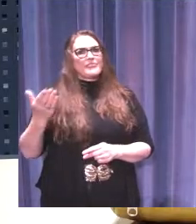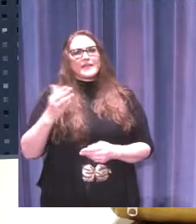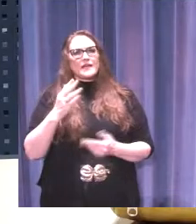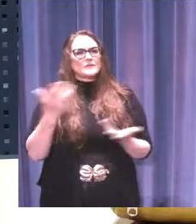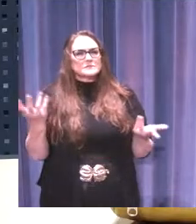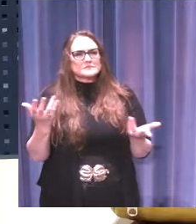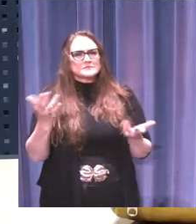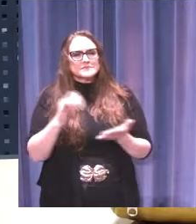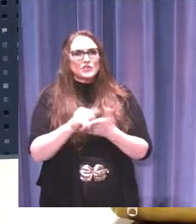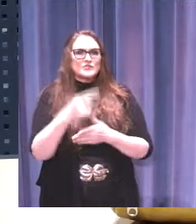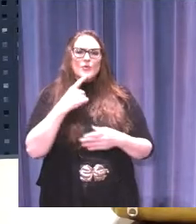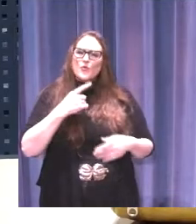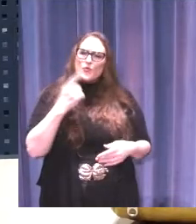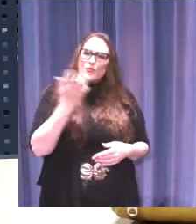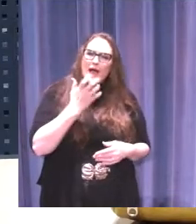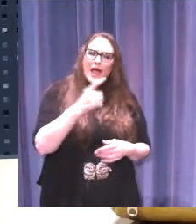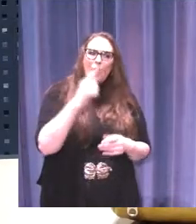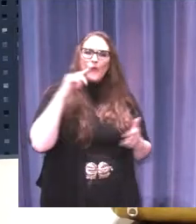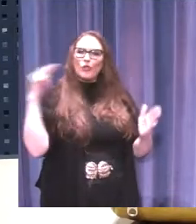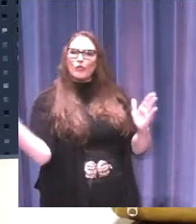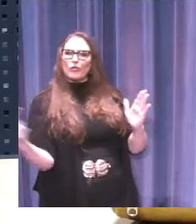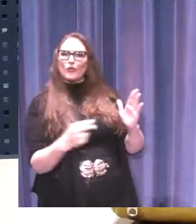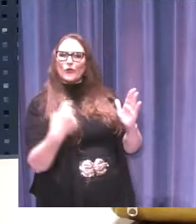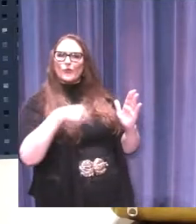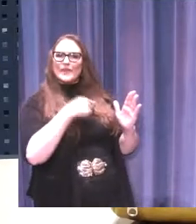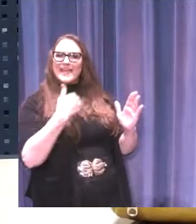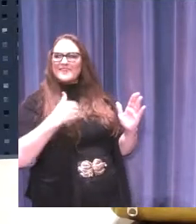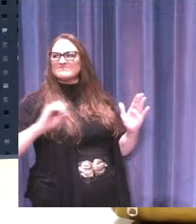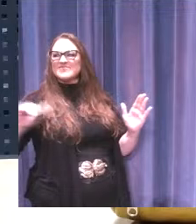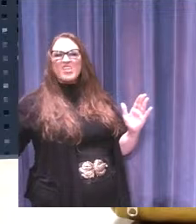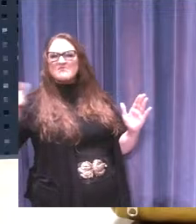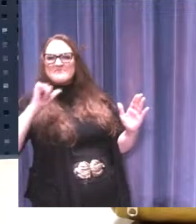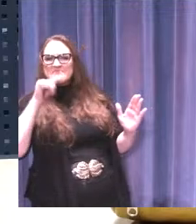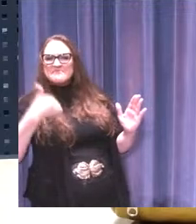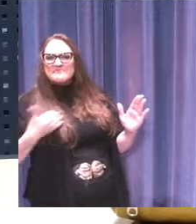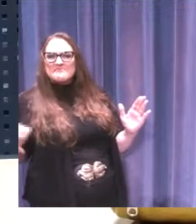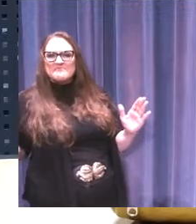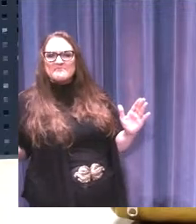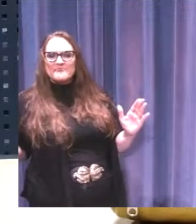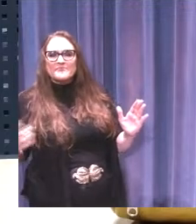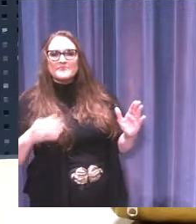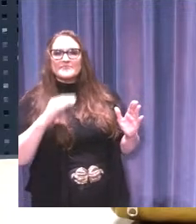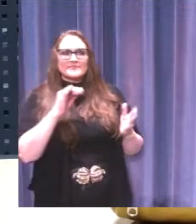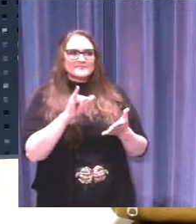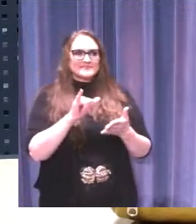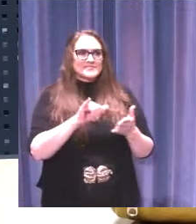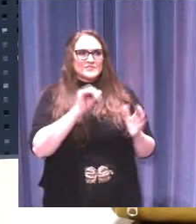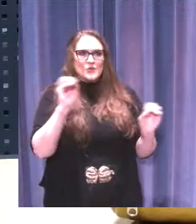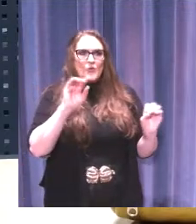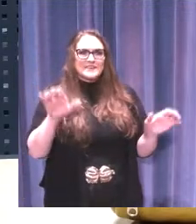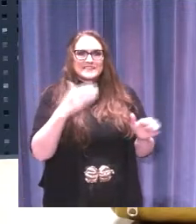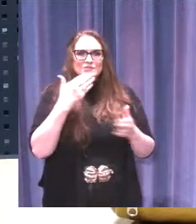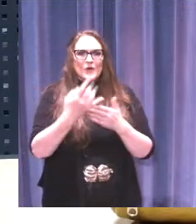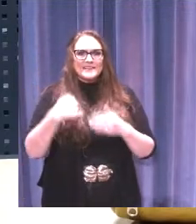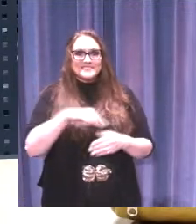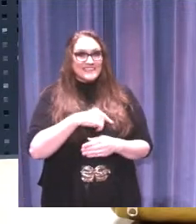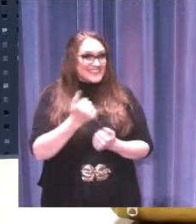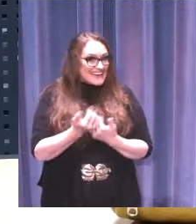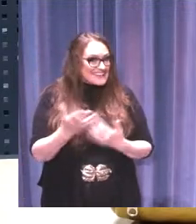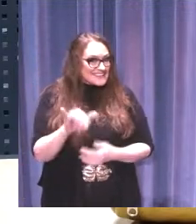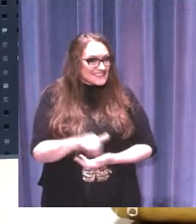be that you say, wow, look what we have, nobody else or does it as well as we do? Is there anything